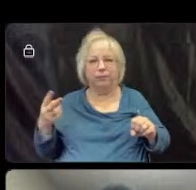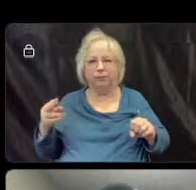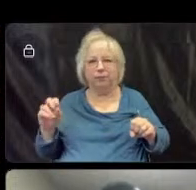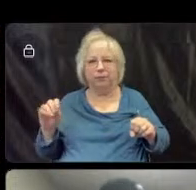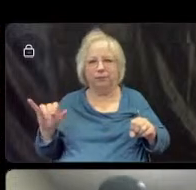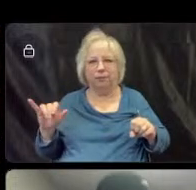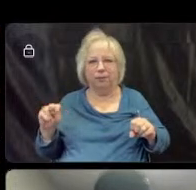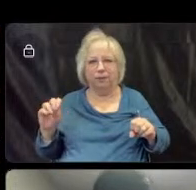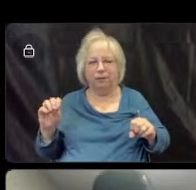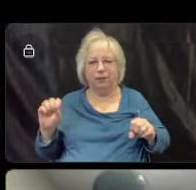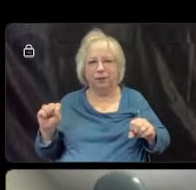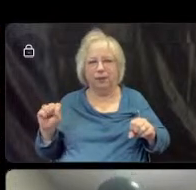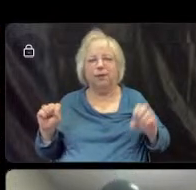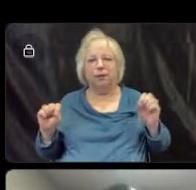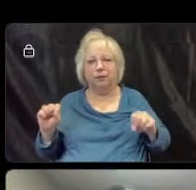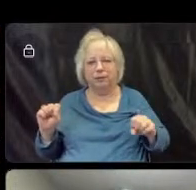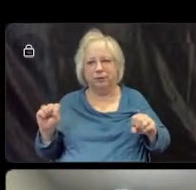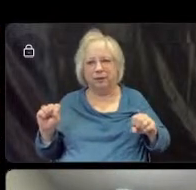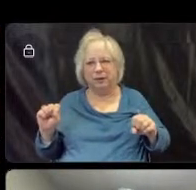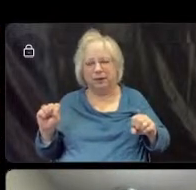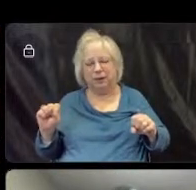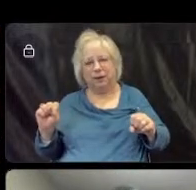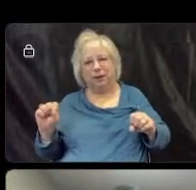Haynes. Yes.